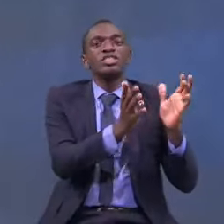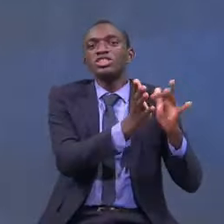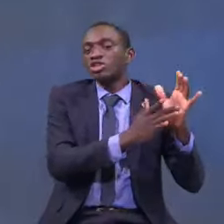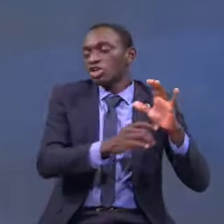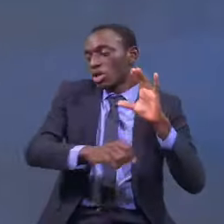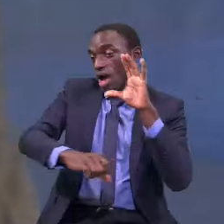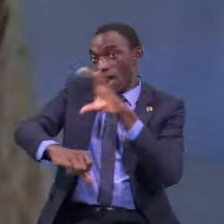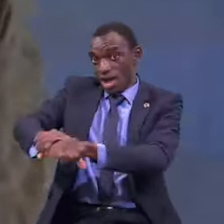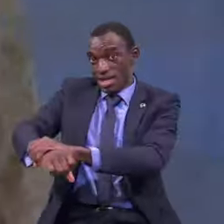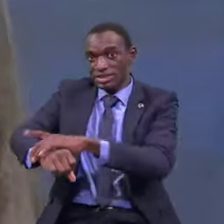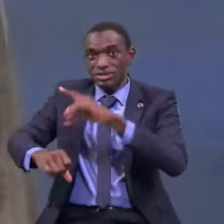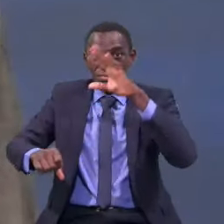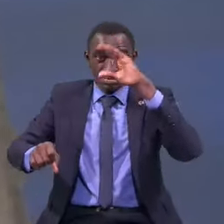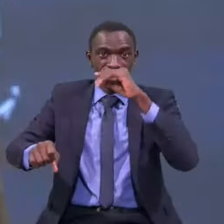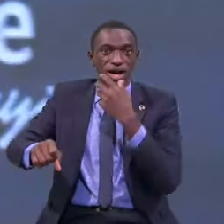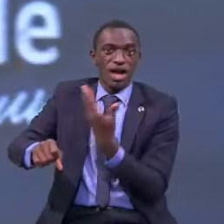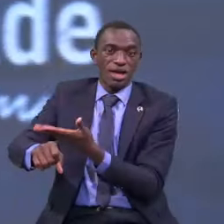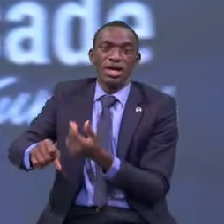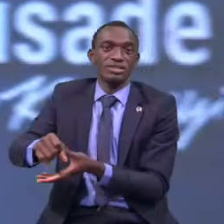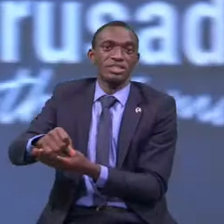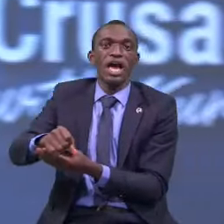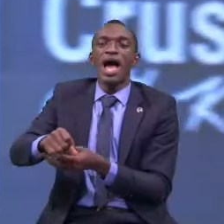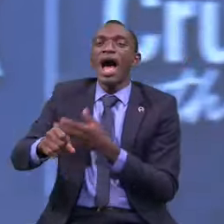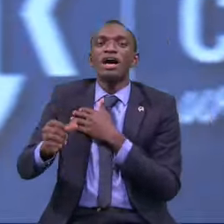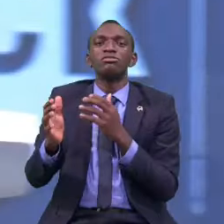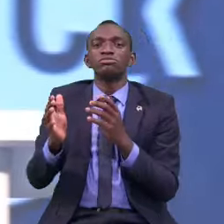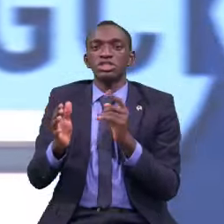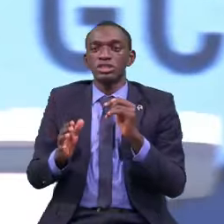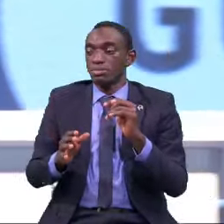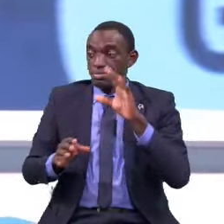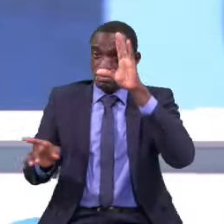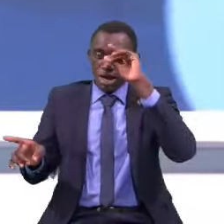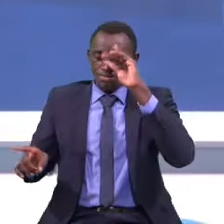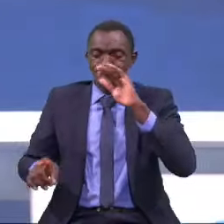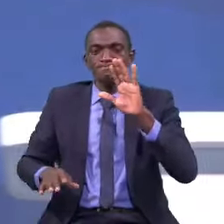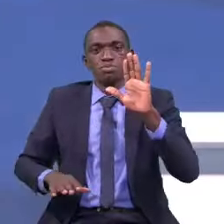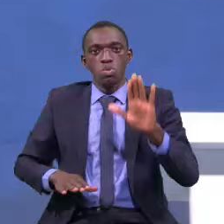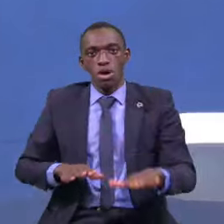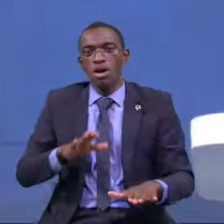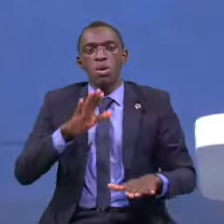hand and was walking out of the town.